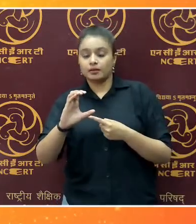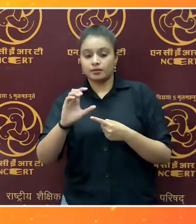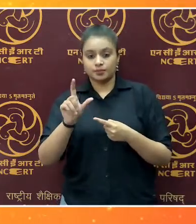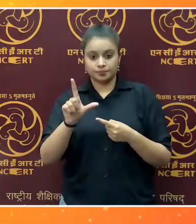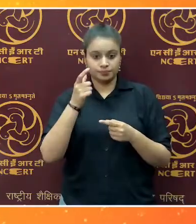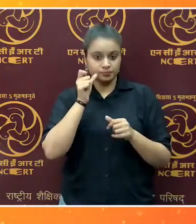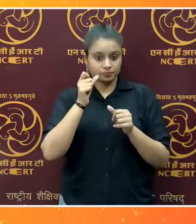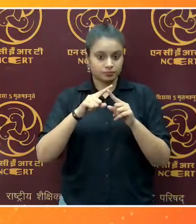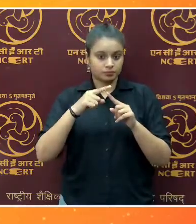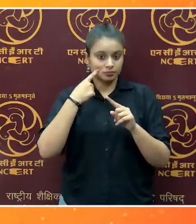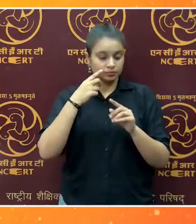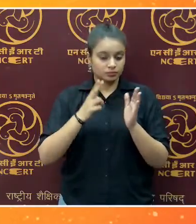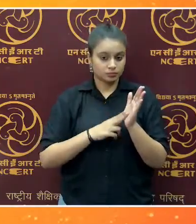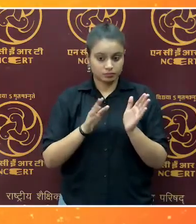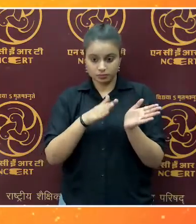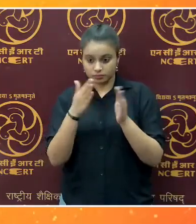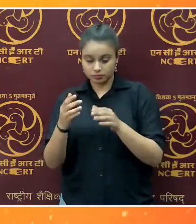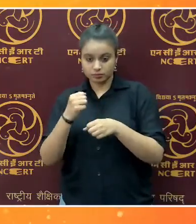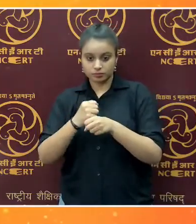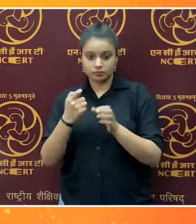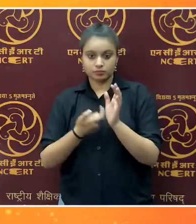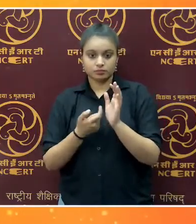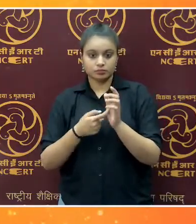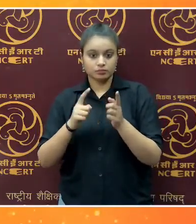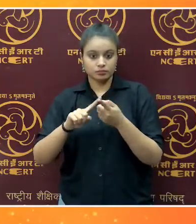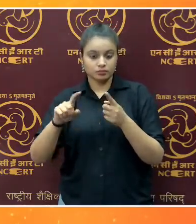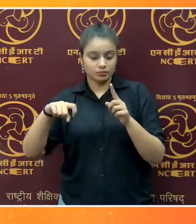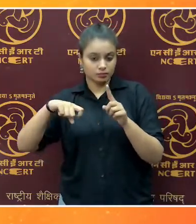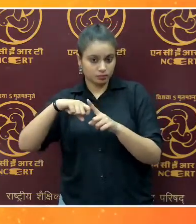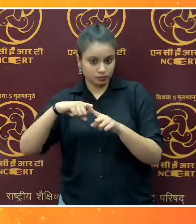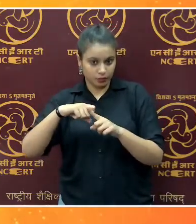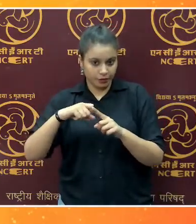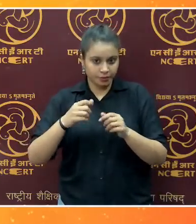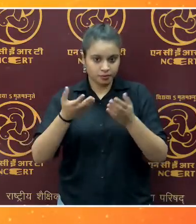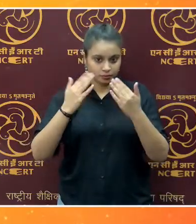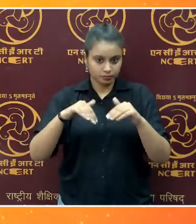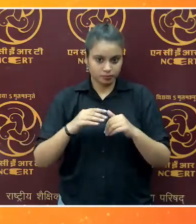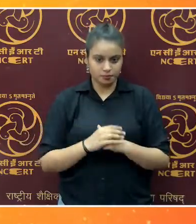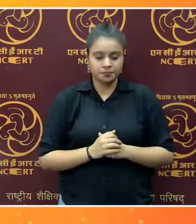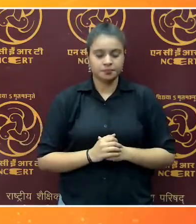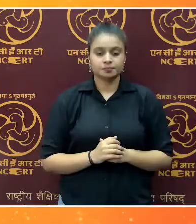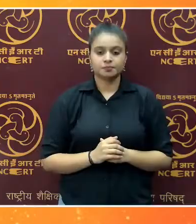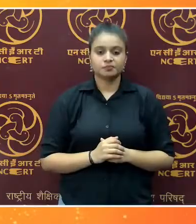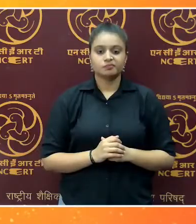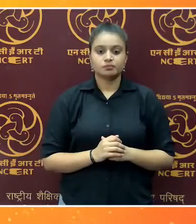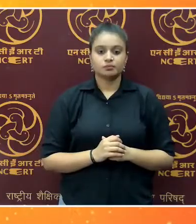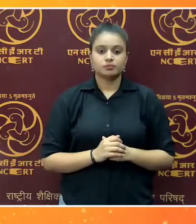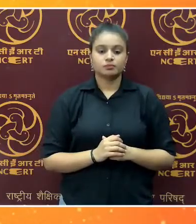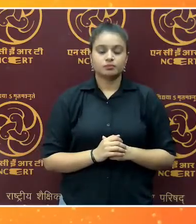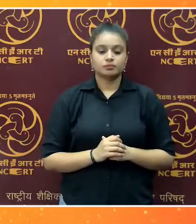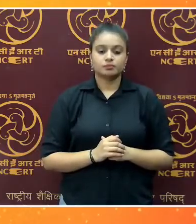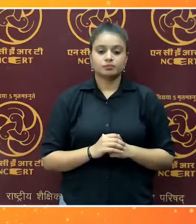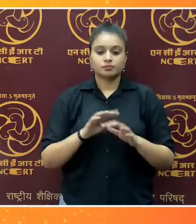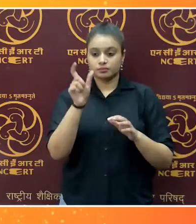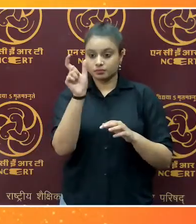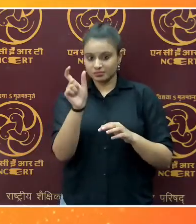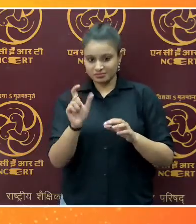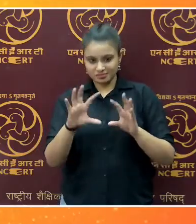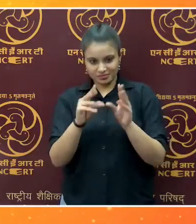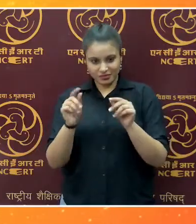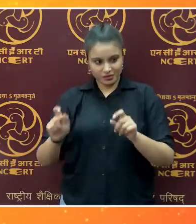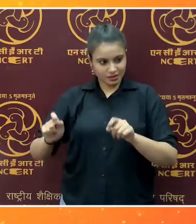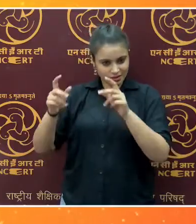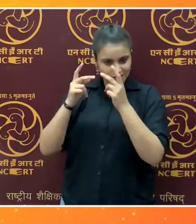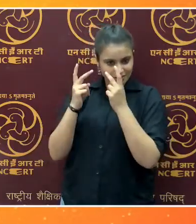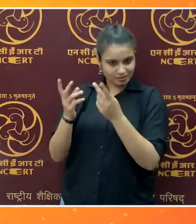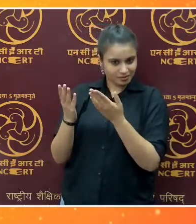The Greek root, on the other hand, is orama. So you have words like panorama. Pan means everything. So panorama means a picture